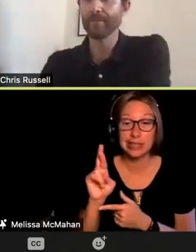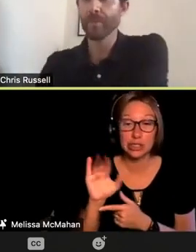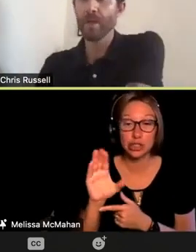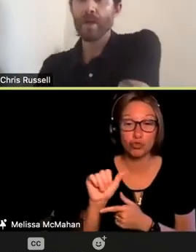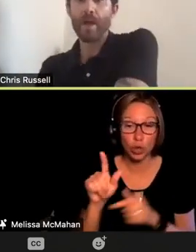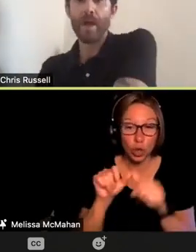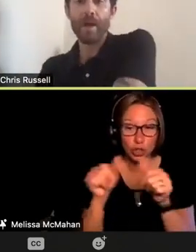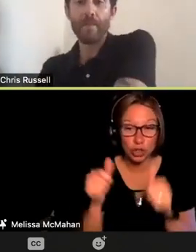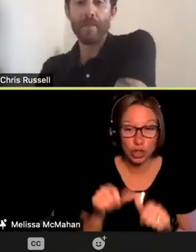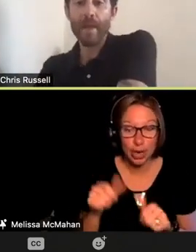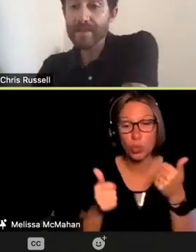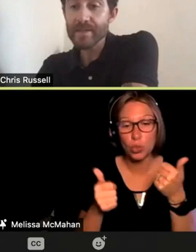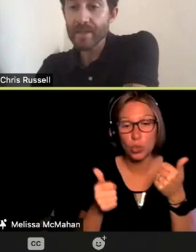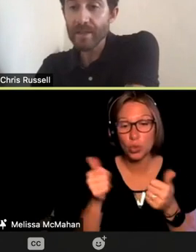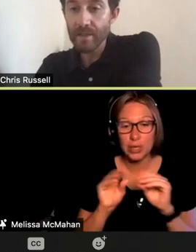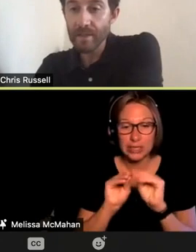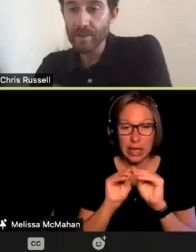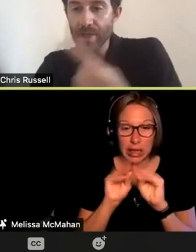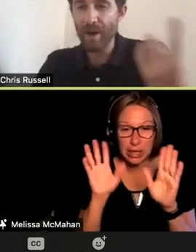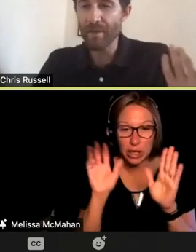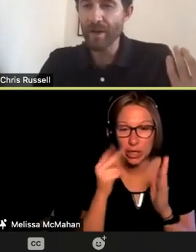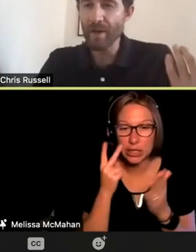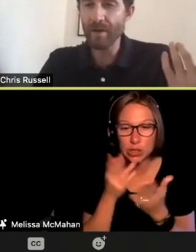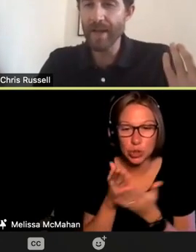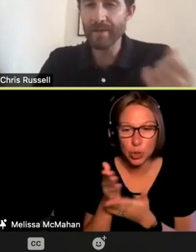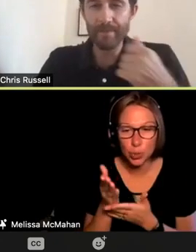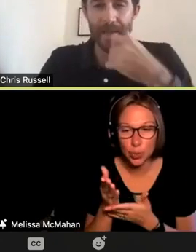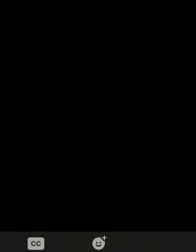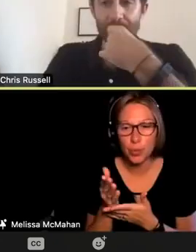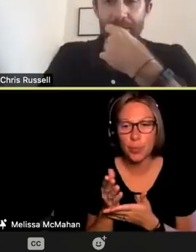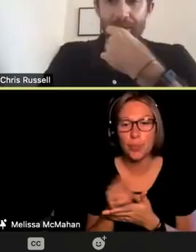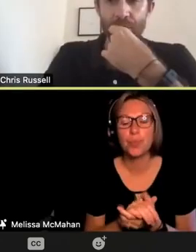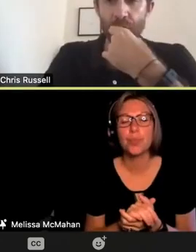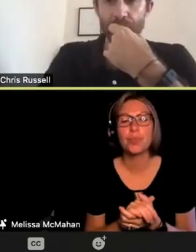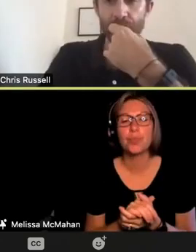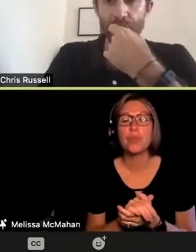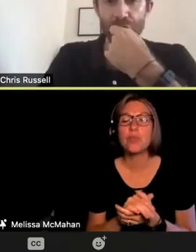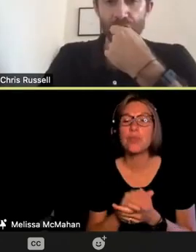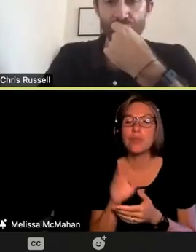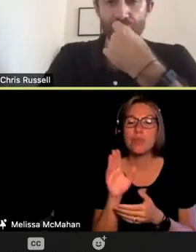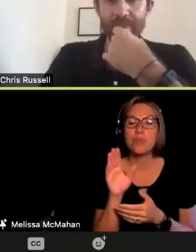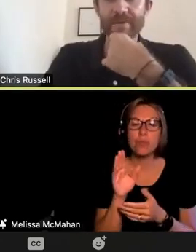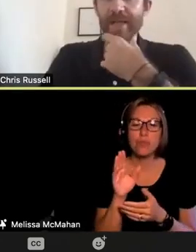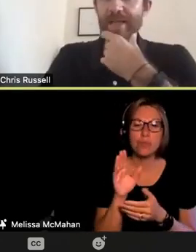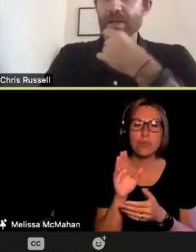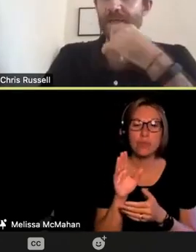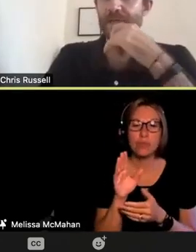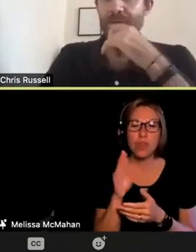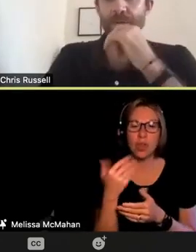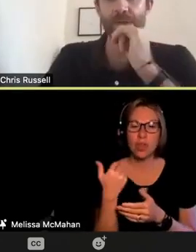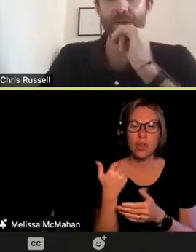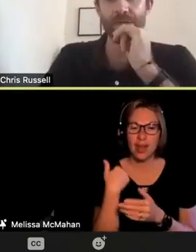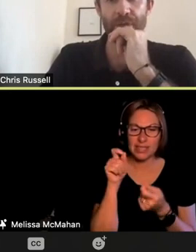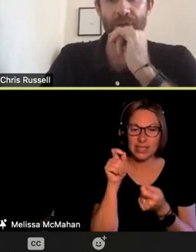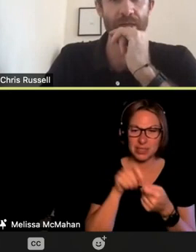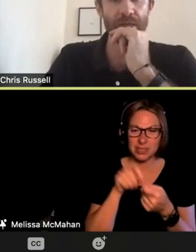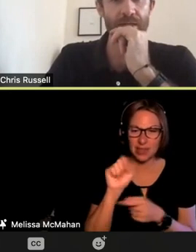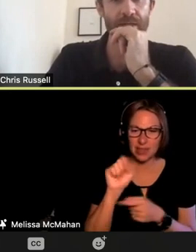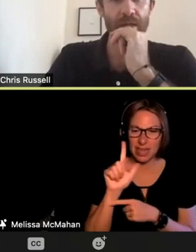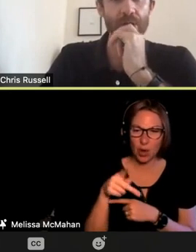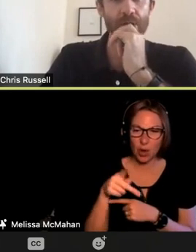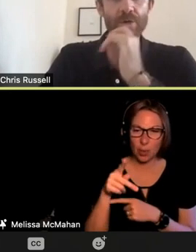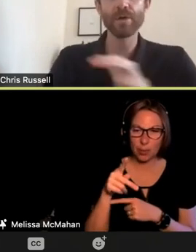things. And I see, Jen, are there like SLP terms, specific SLP terms we use for